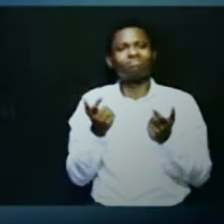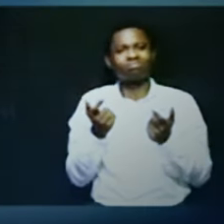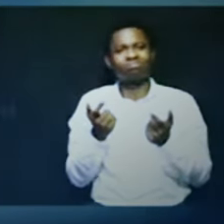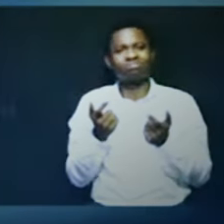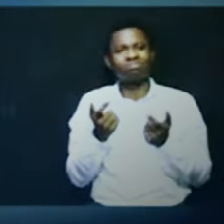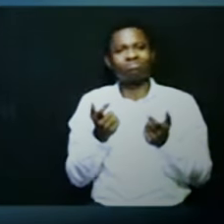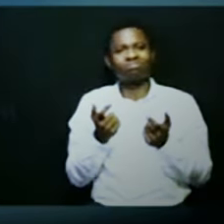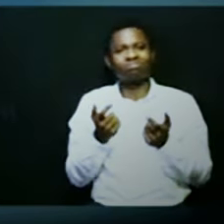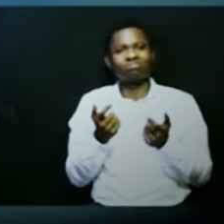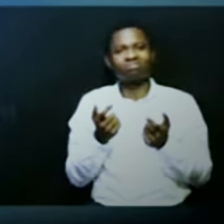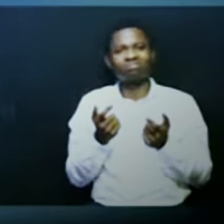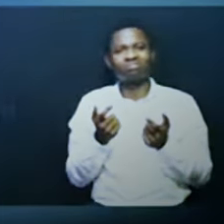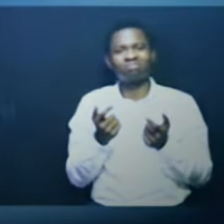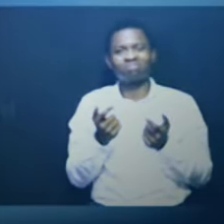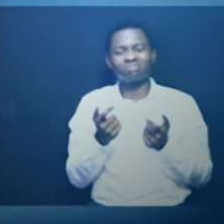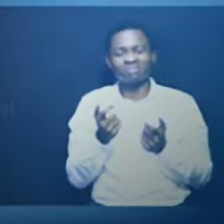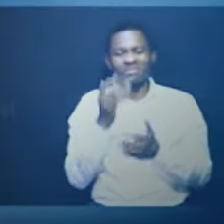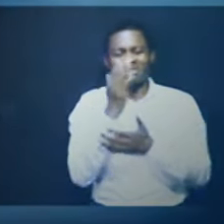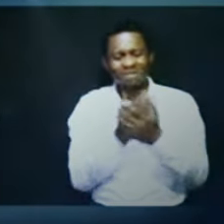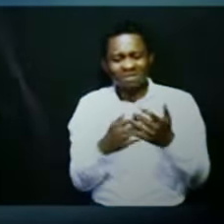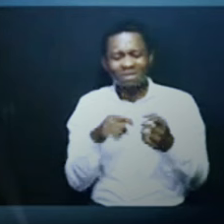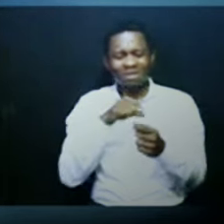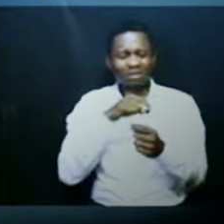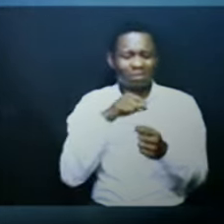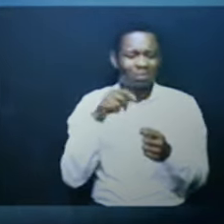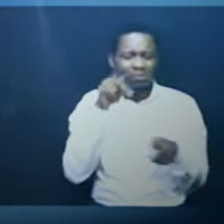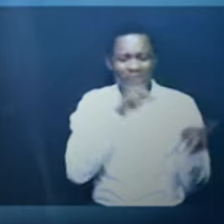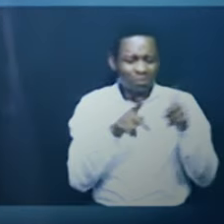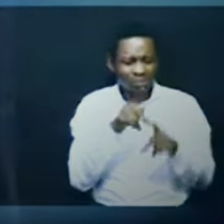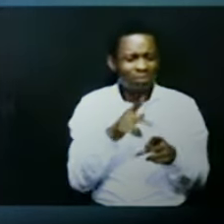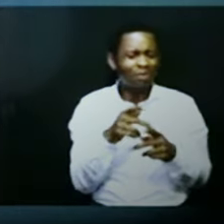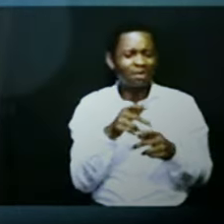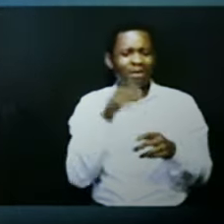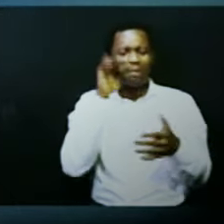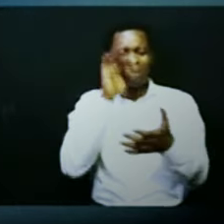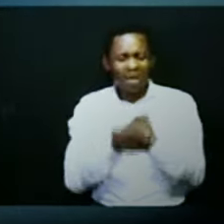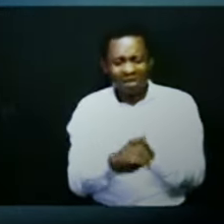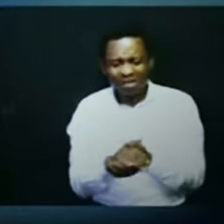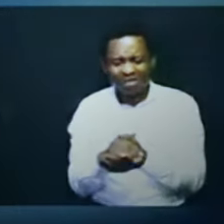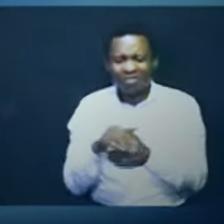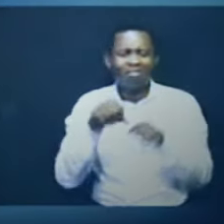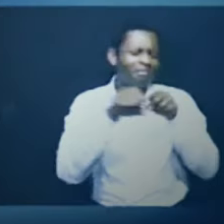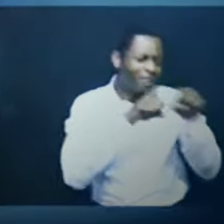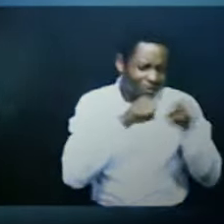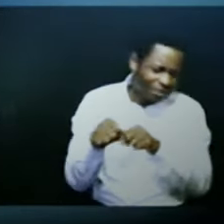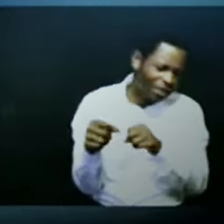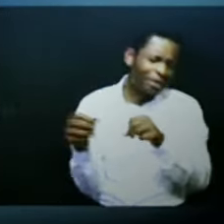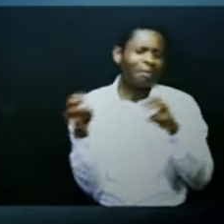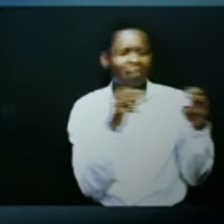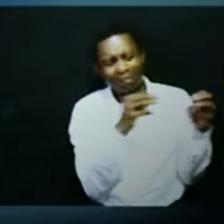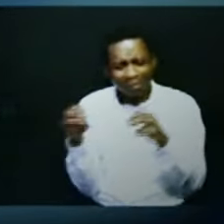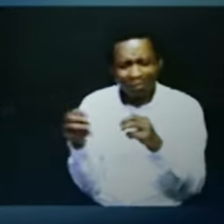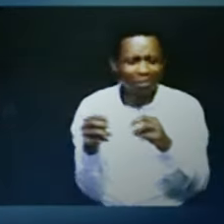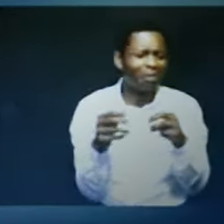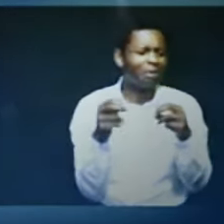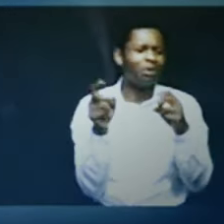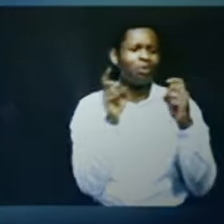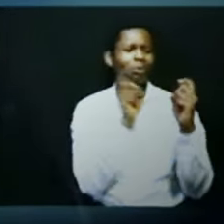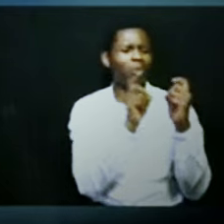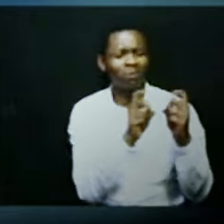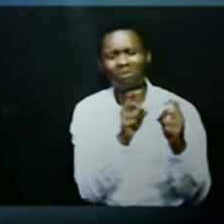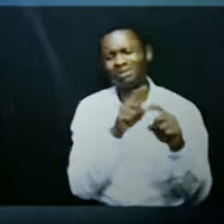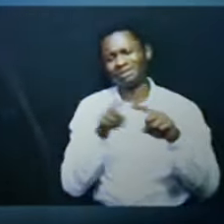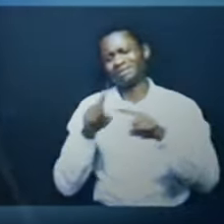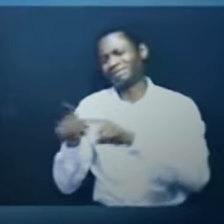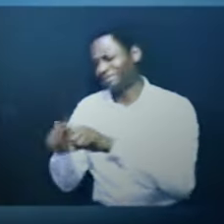Some people are always fighting the old same fight, the same situations that brings the fight, the same